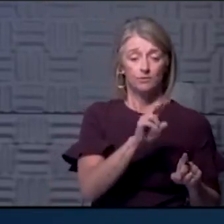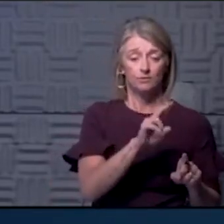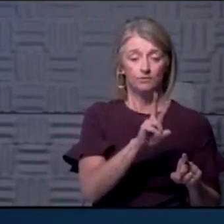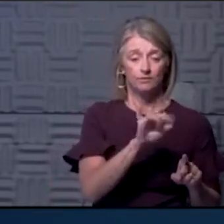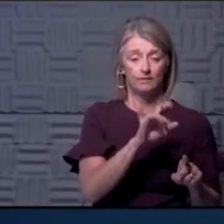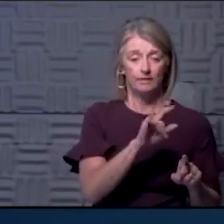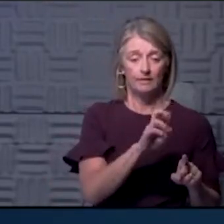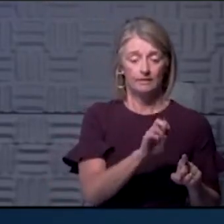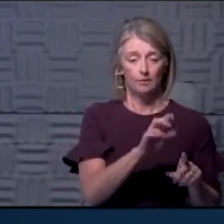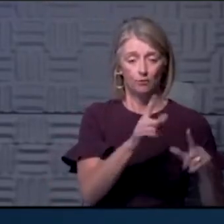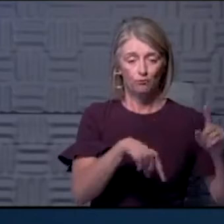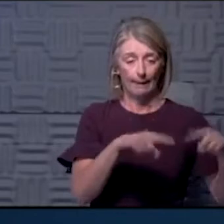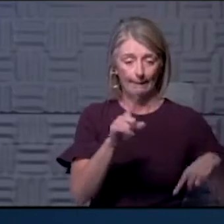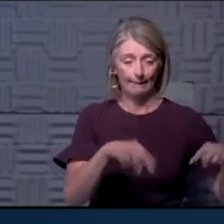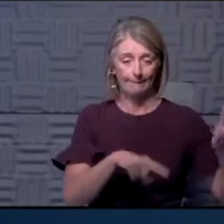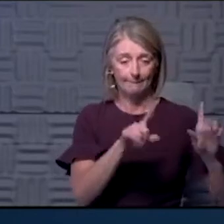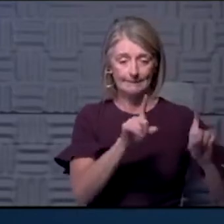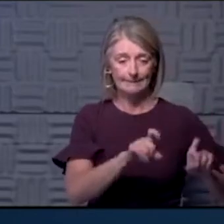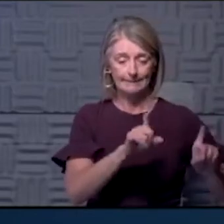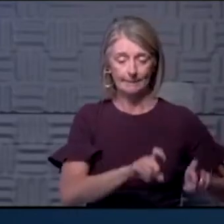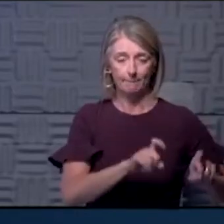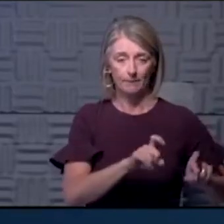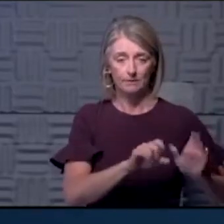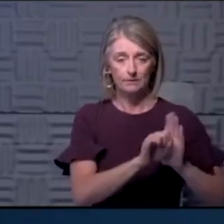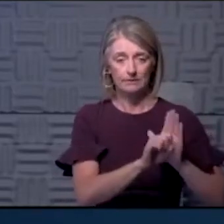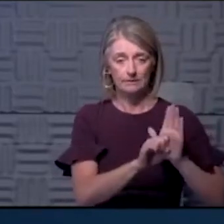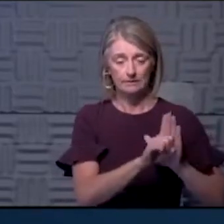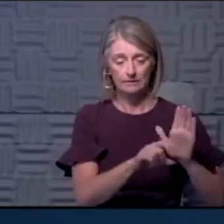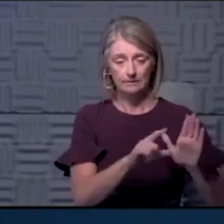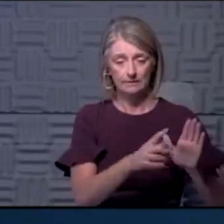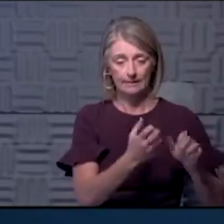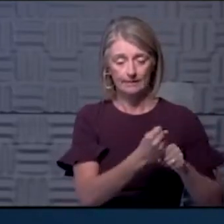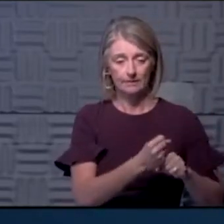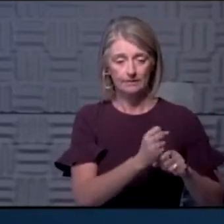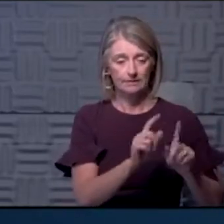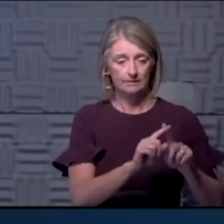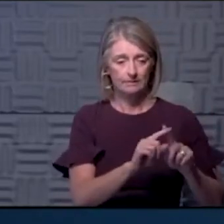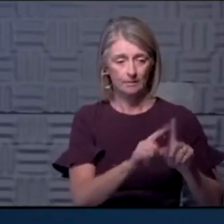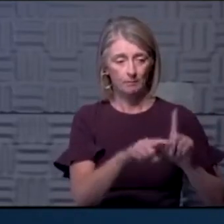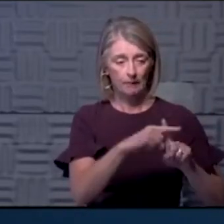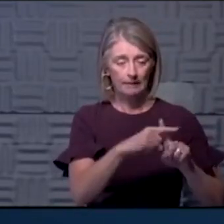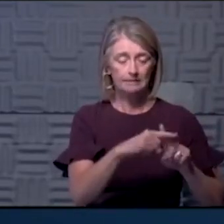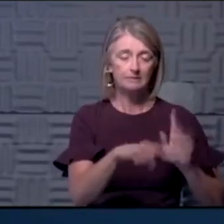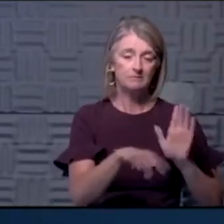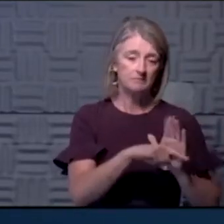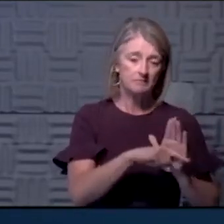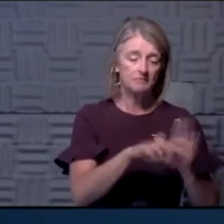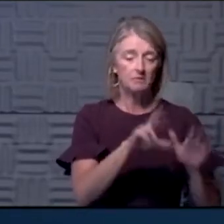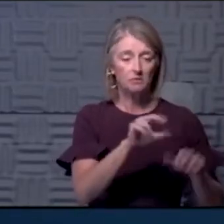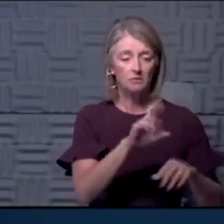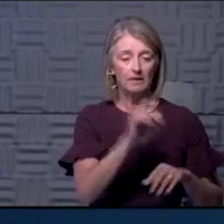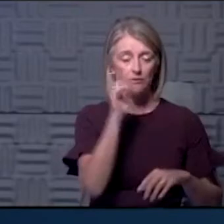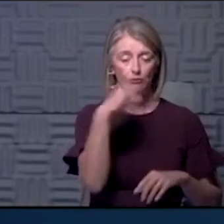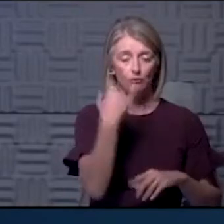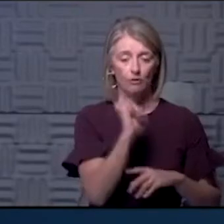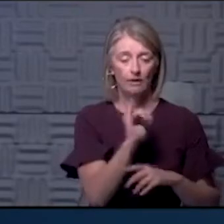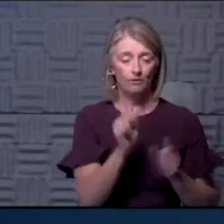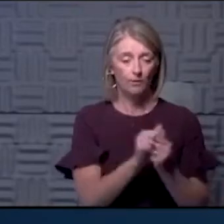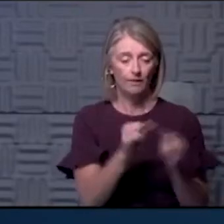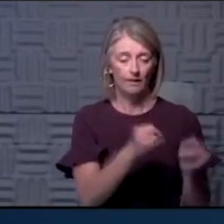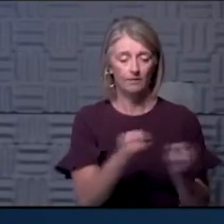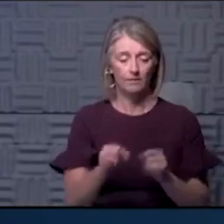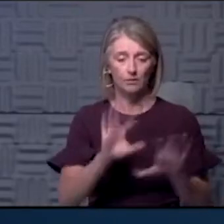at randomized samples of different segments of the population to give us an indication of what positive and positivity rates might be within those